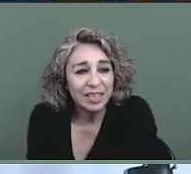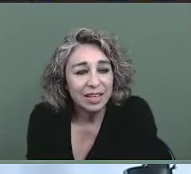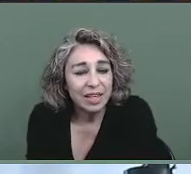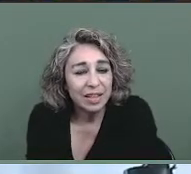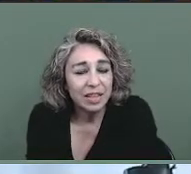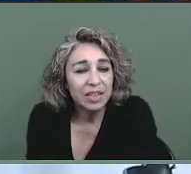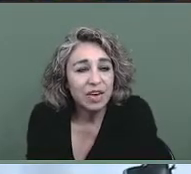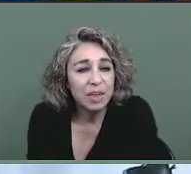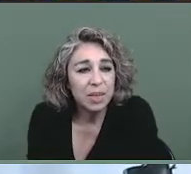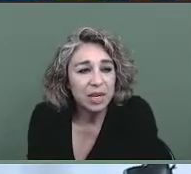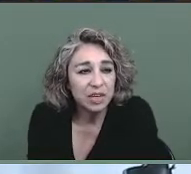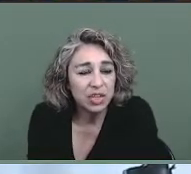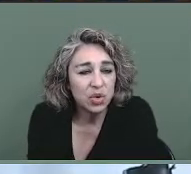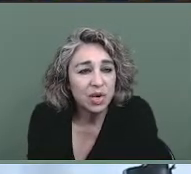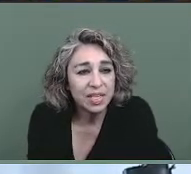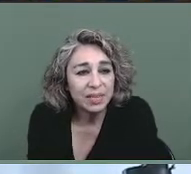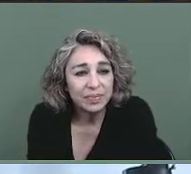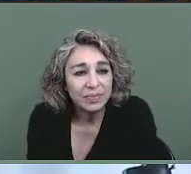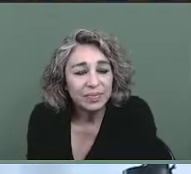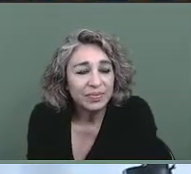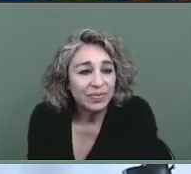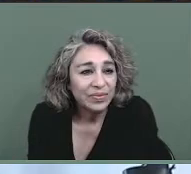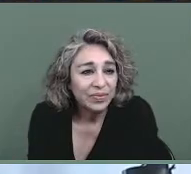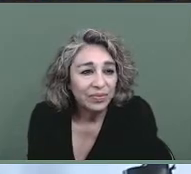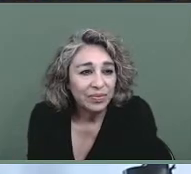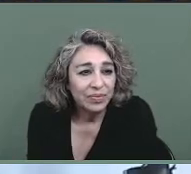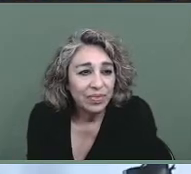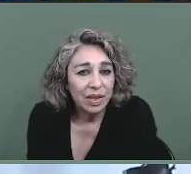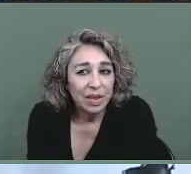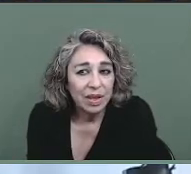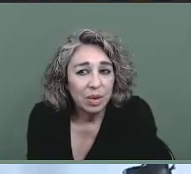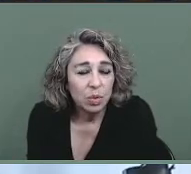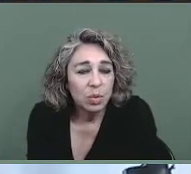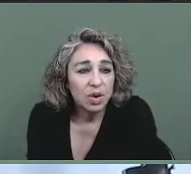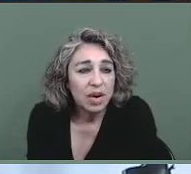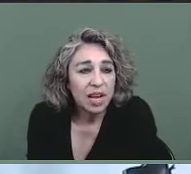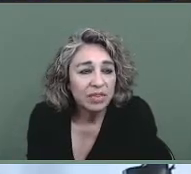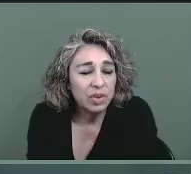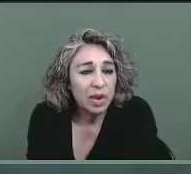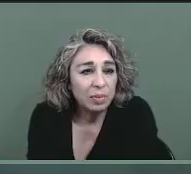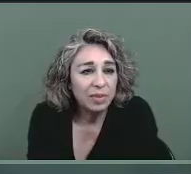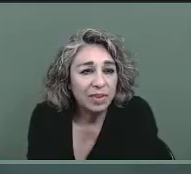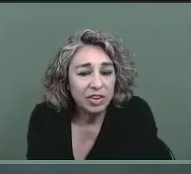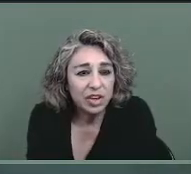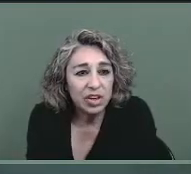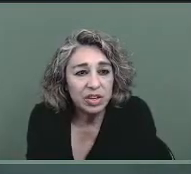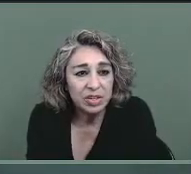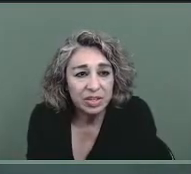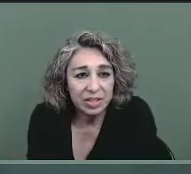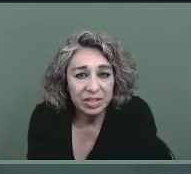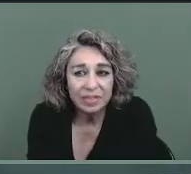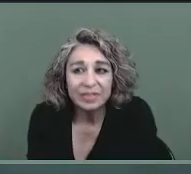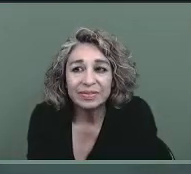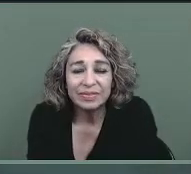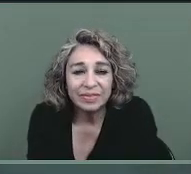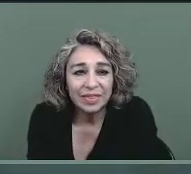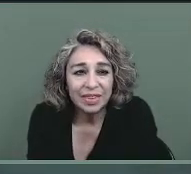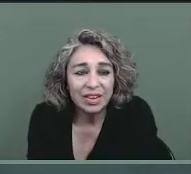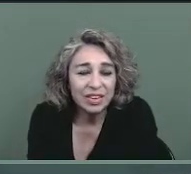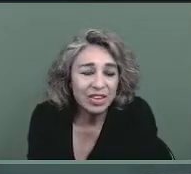that there not be a shortage they're gonna have to amplify their turns